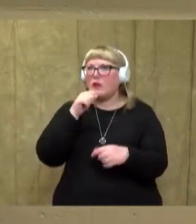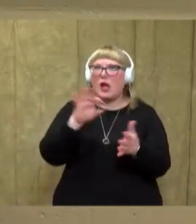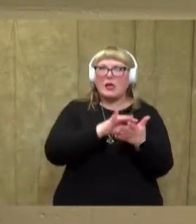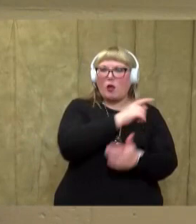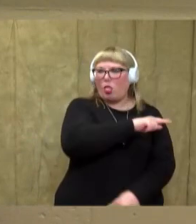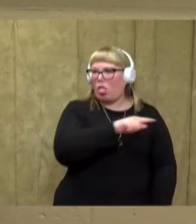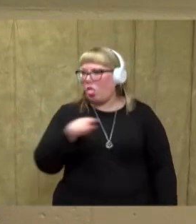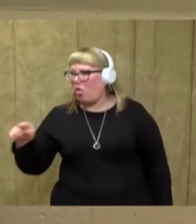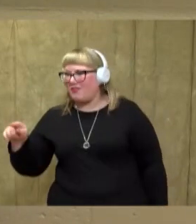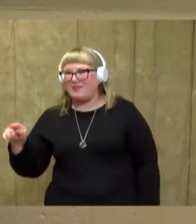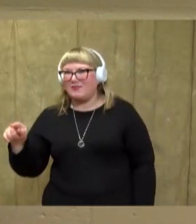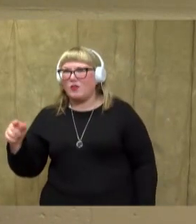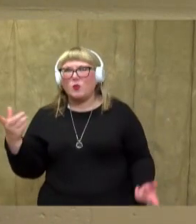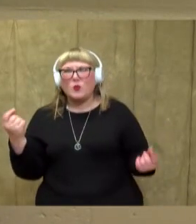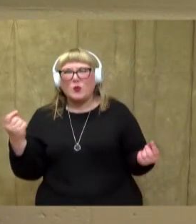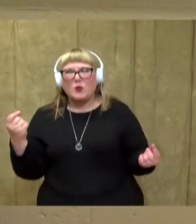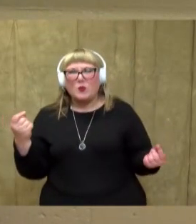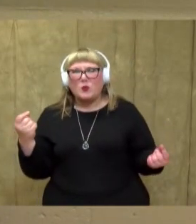row?